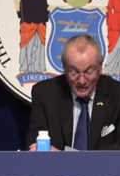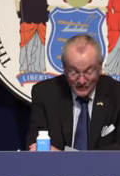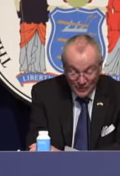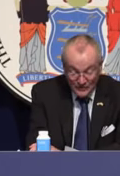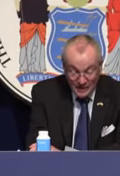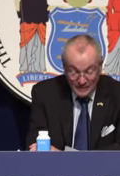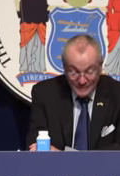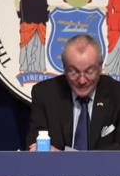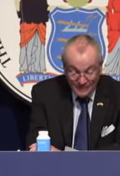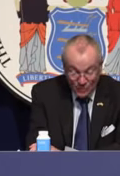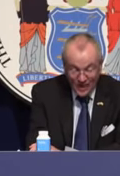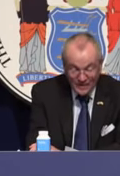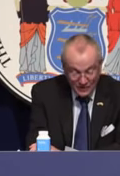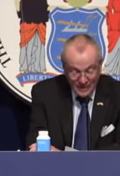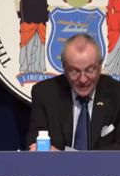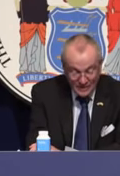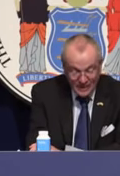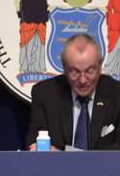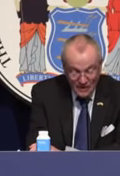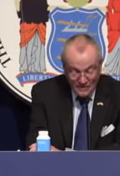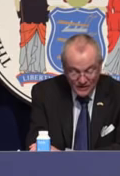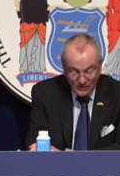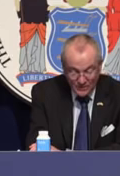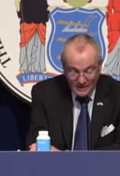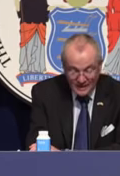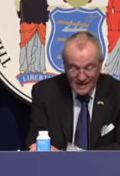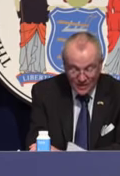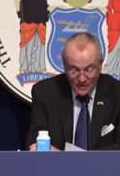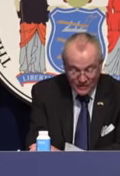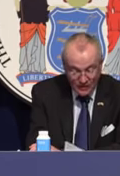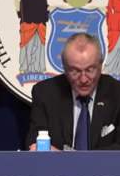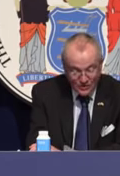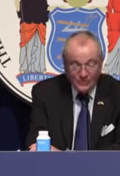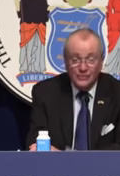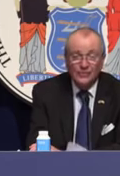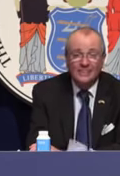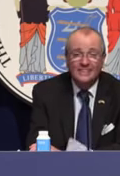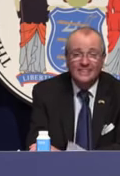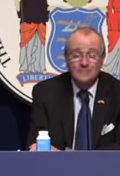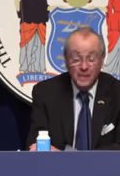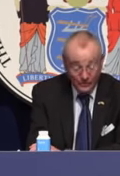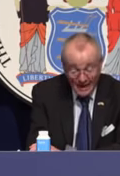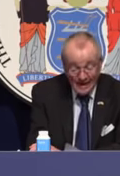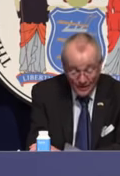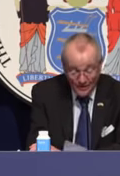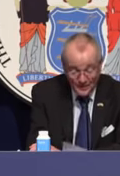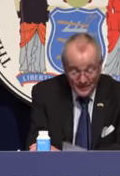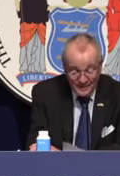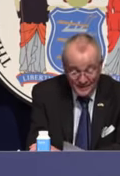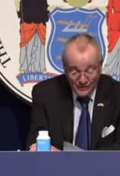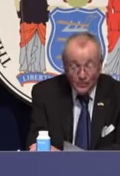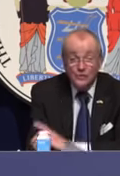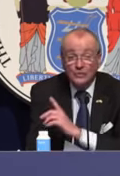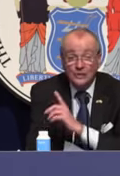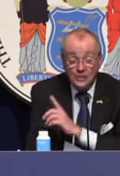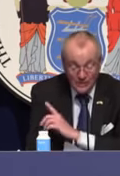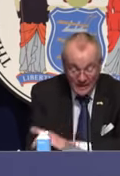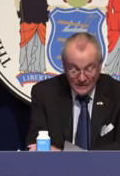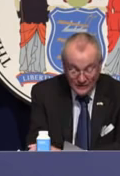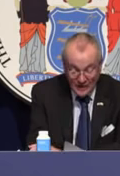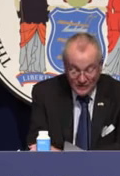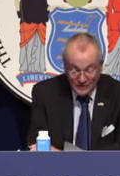The police in West Hampton wanted to thank the many residents who have been adhering to social distancing and staying at home. So